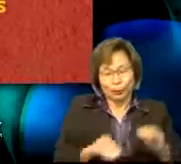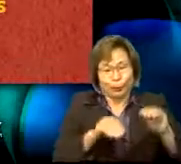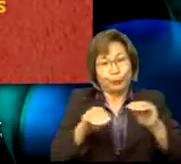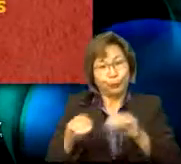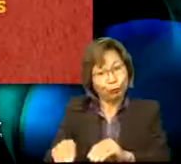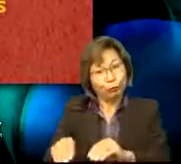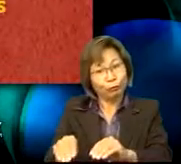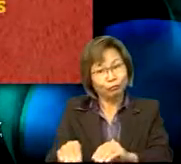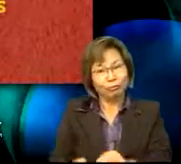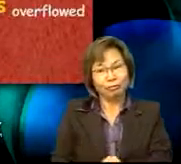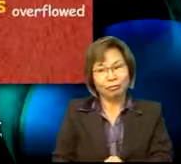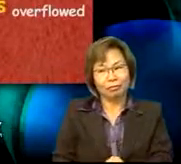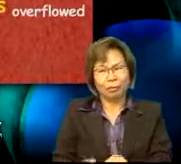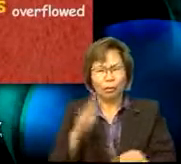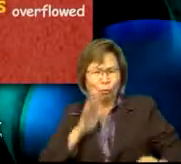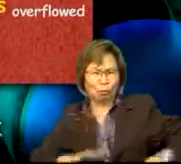moved,